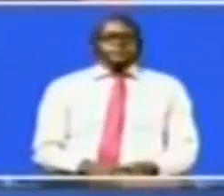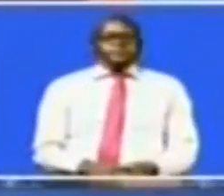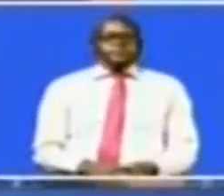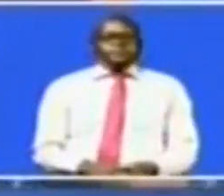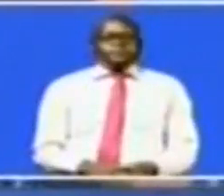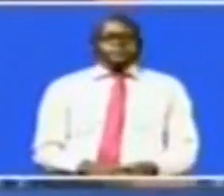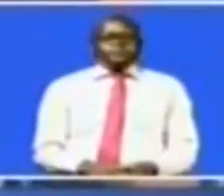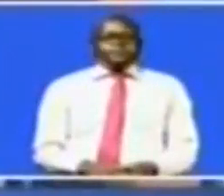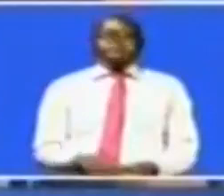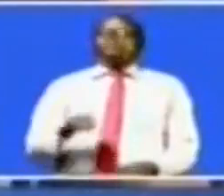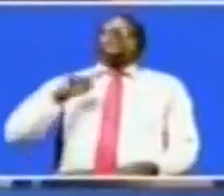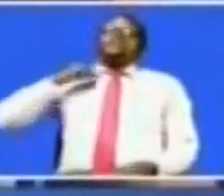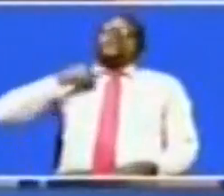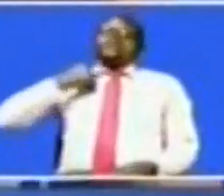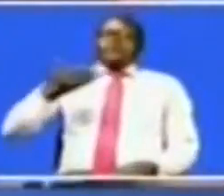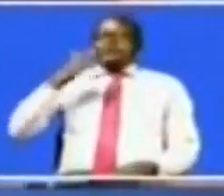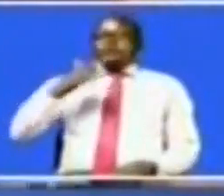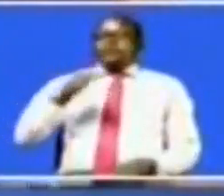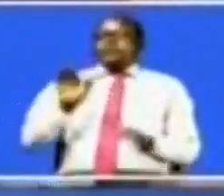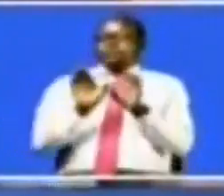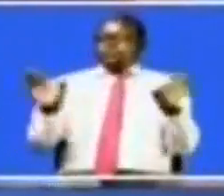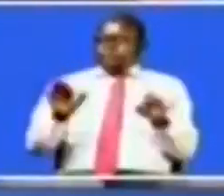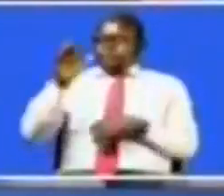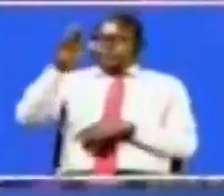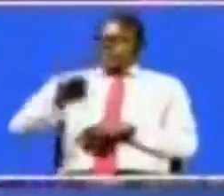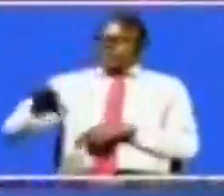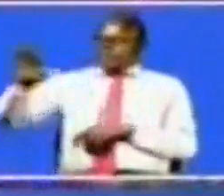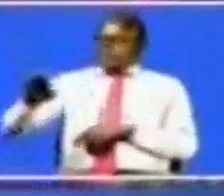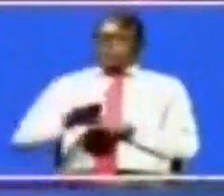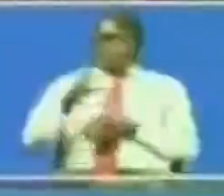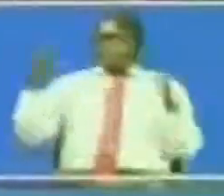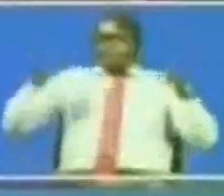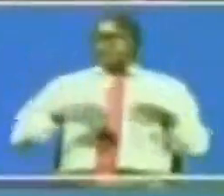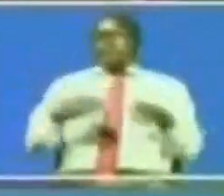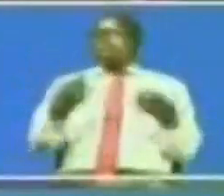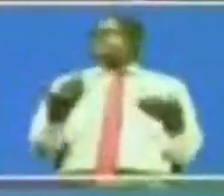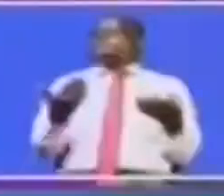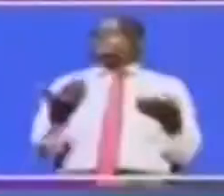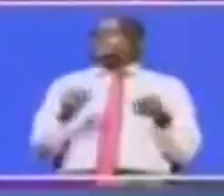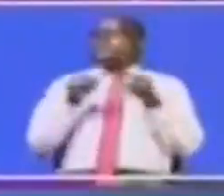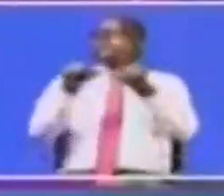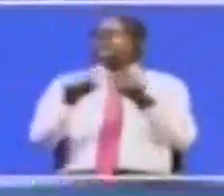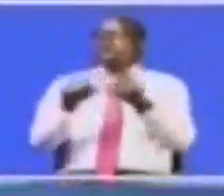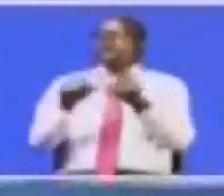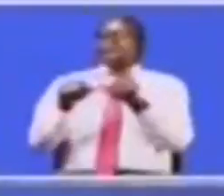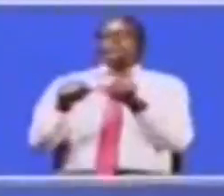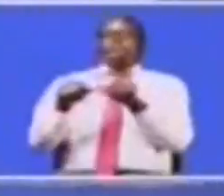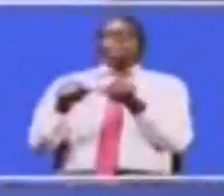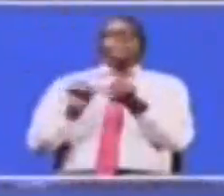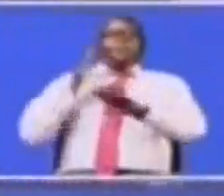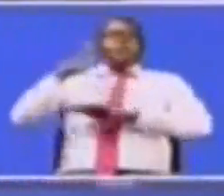The bittersweet sugar that divided Parliament and sent shockwaves across the country may hang around for more days, as